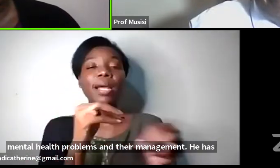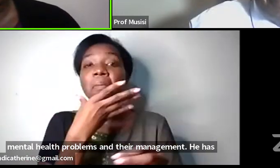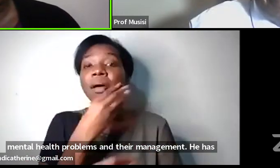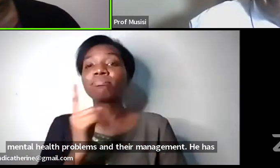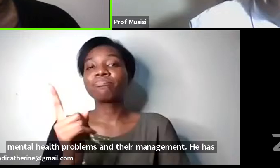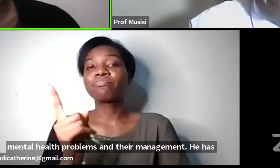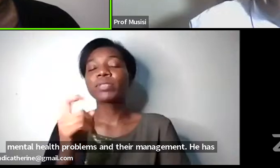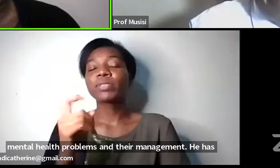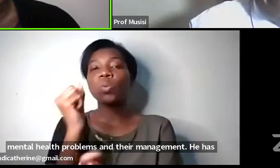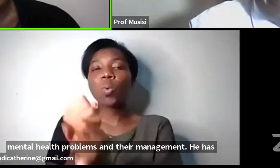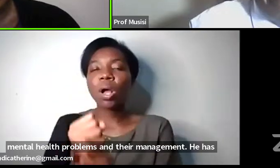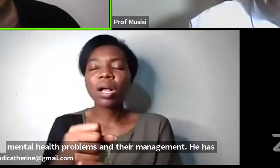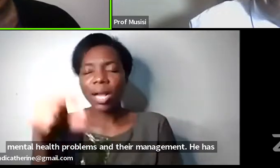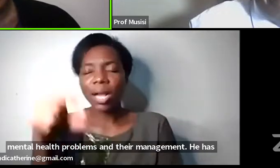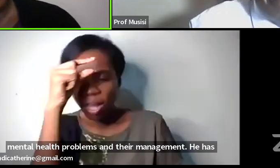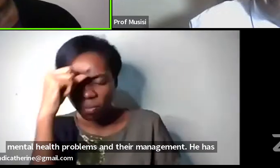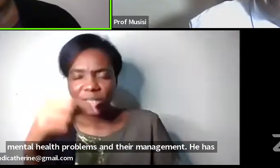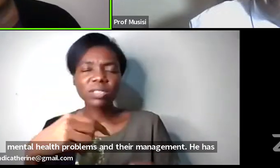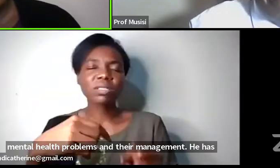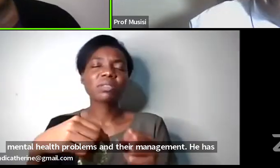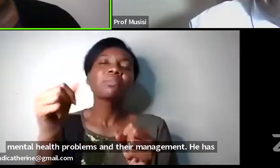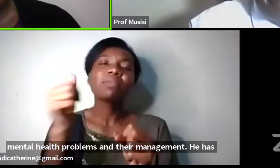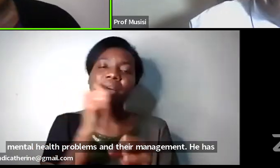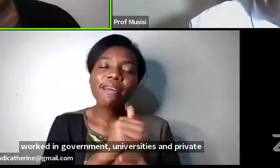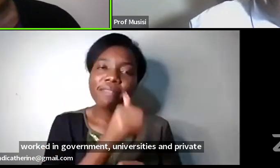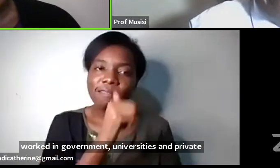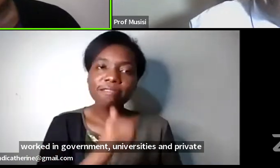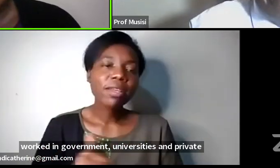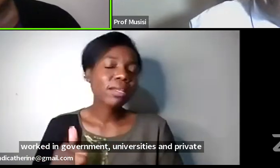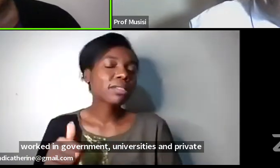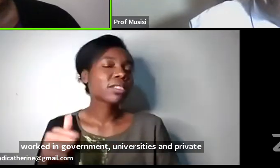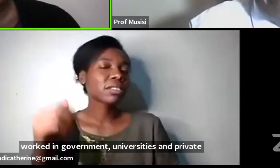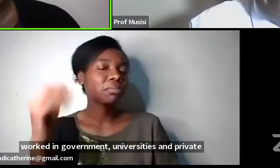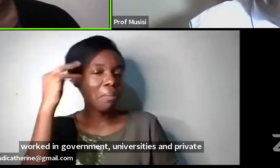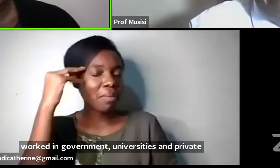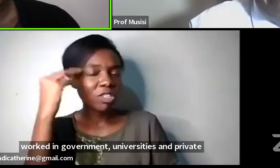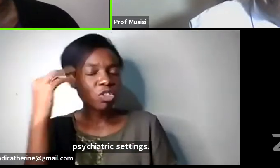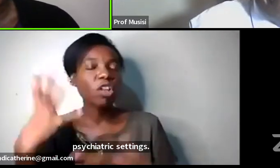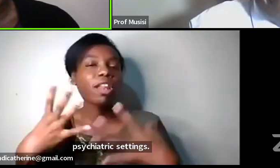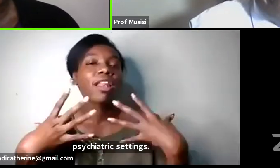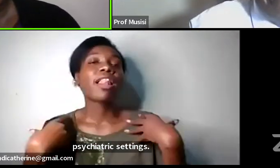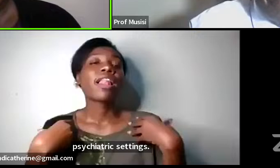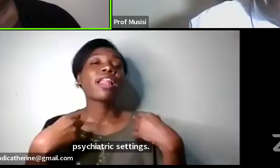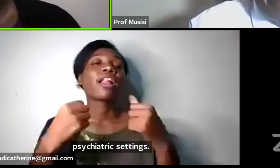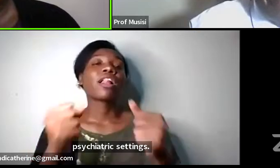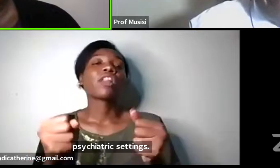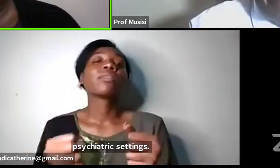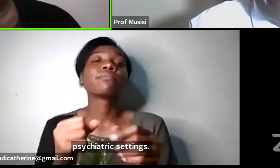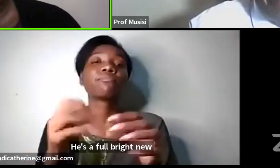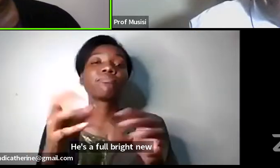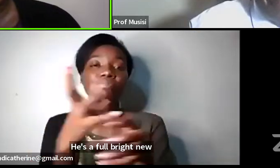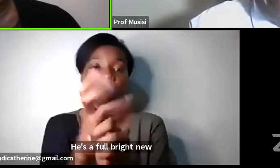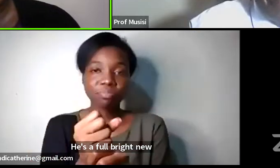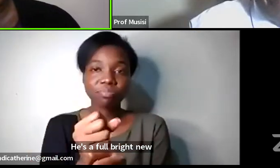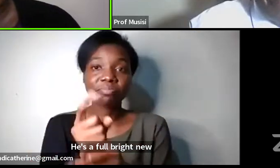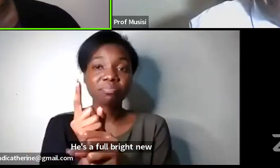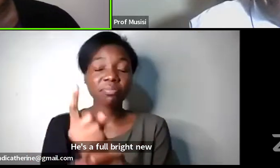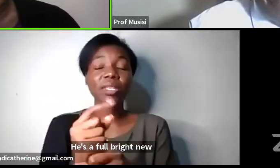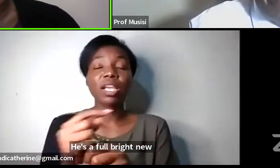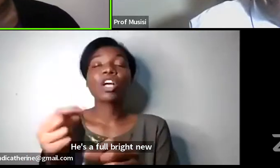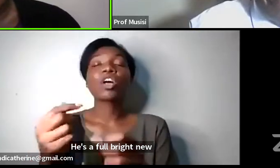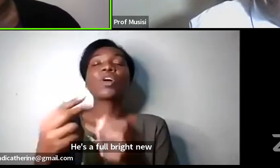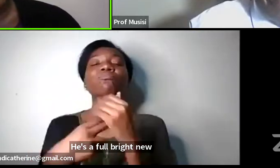and private psychiatric settings. He's a Fulbright New Century Scholar and a fellow of the Uganda